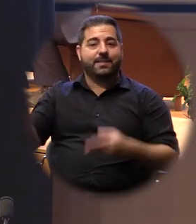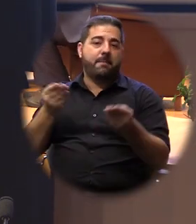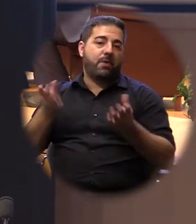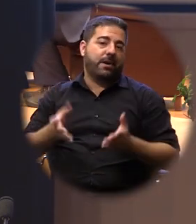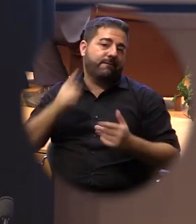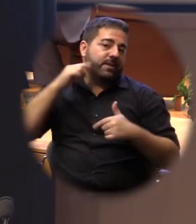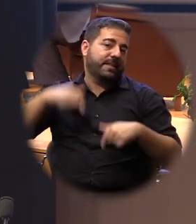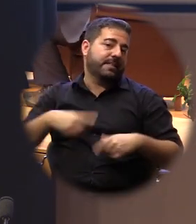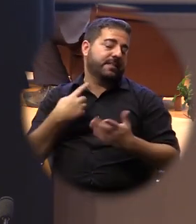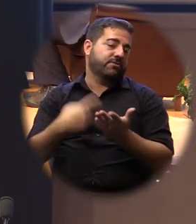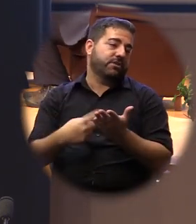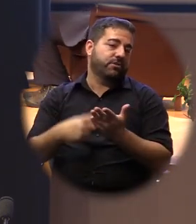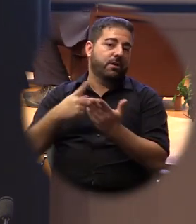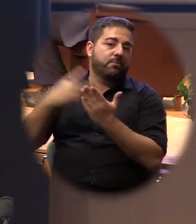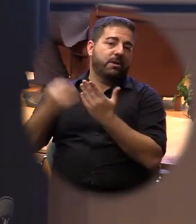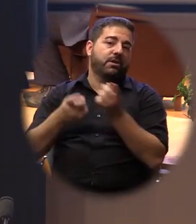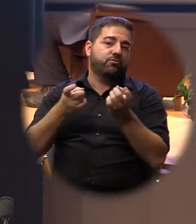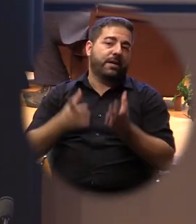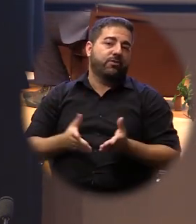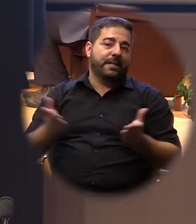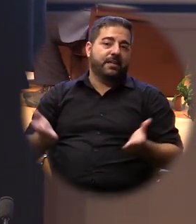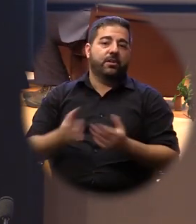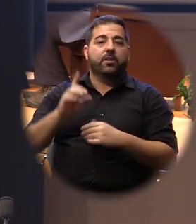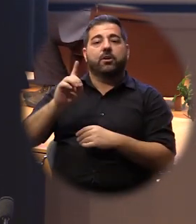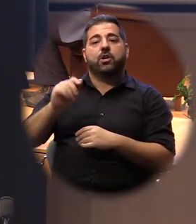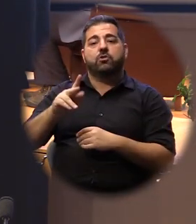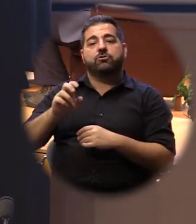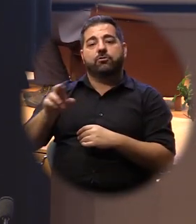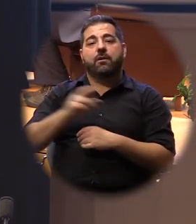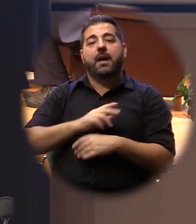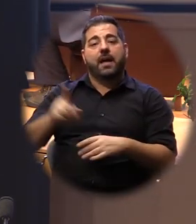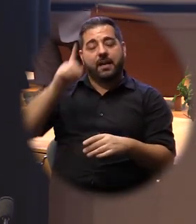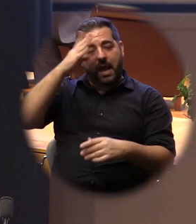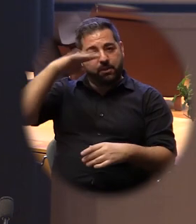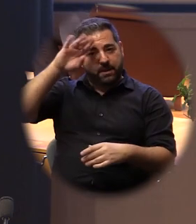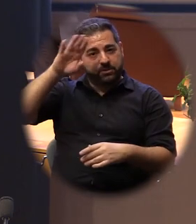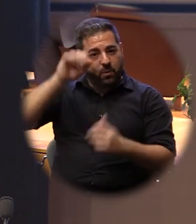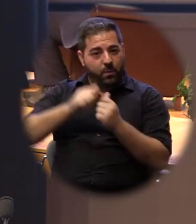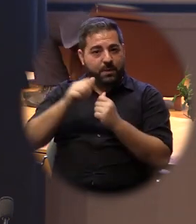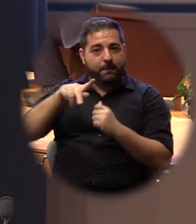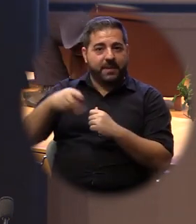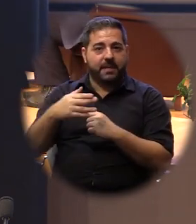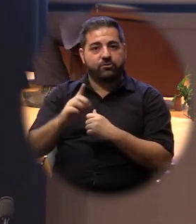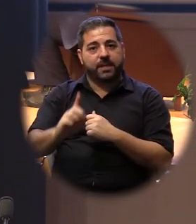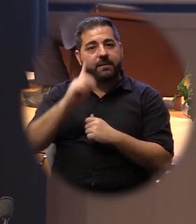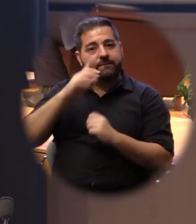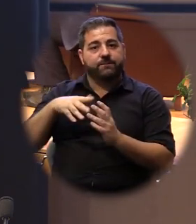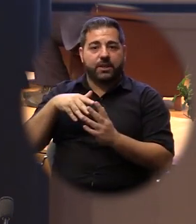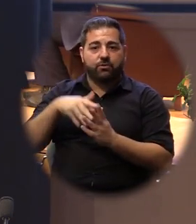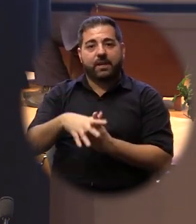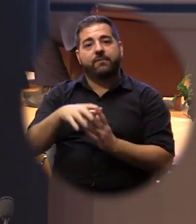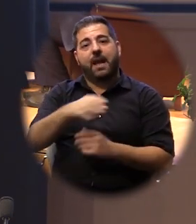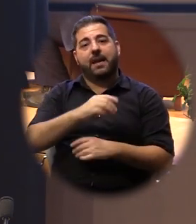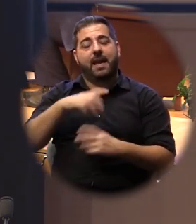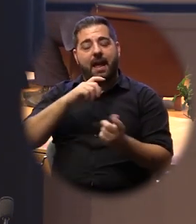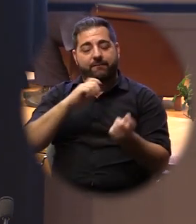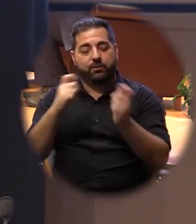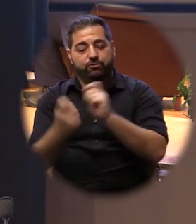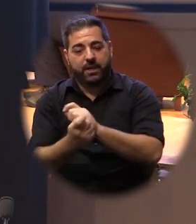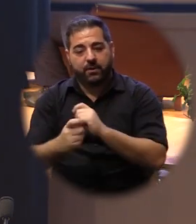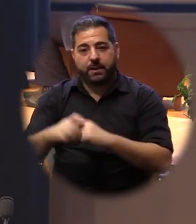discussion. He's project director here at Dozer and an anthropologist with a PhD in integrative and evolutionary biology.